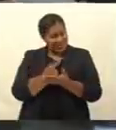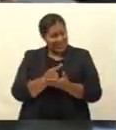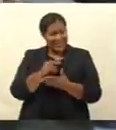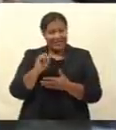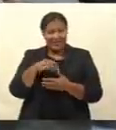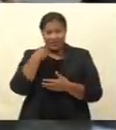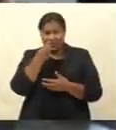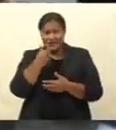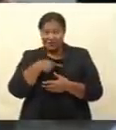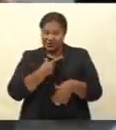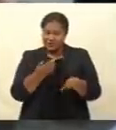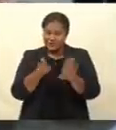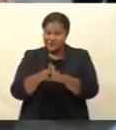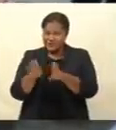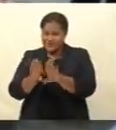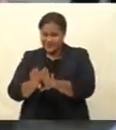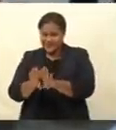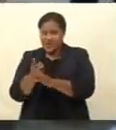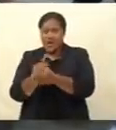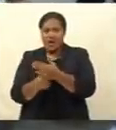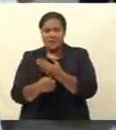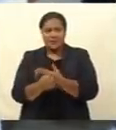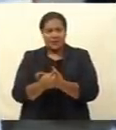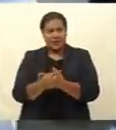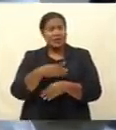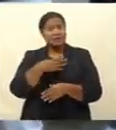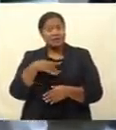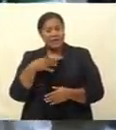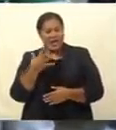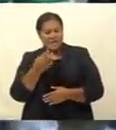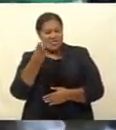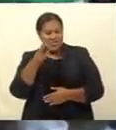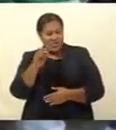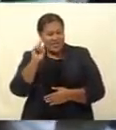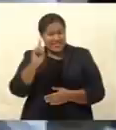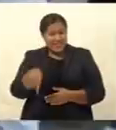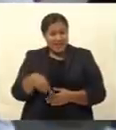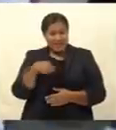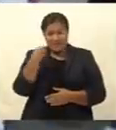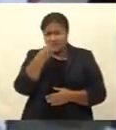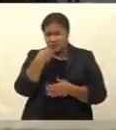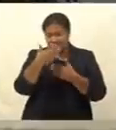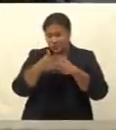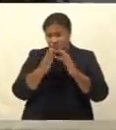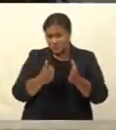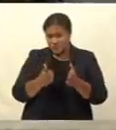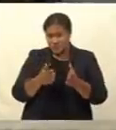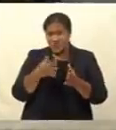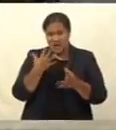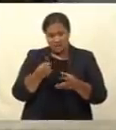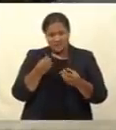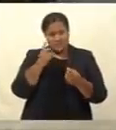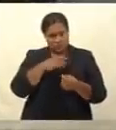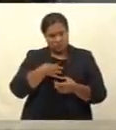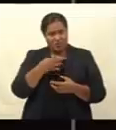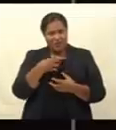due to the lockdown. The ministry currently has 30,000 food packs and have the ability to arrange for